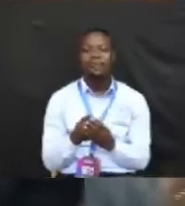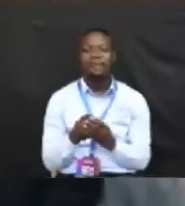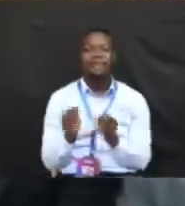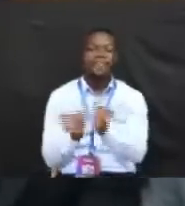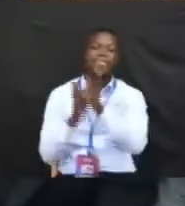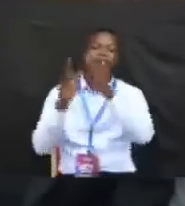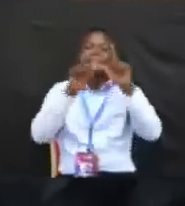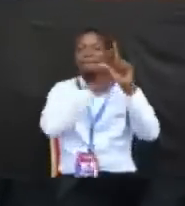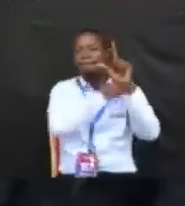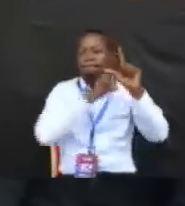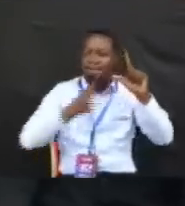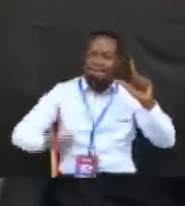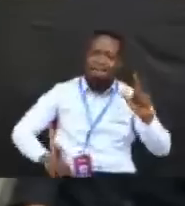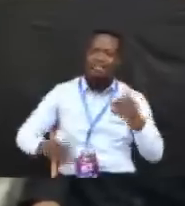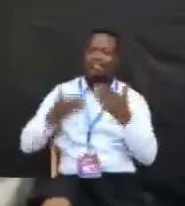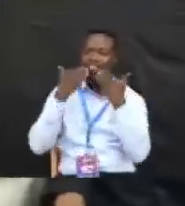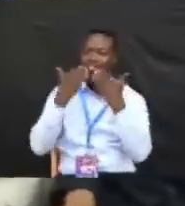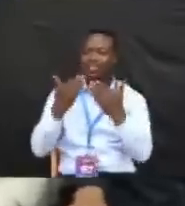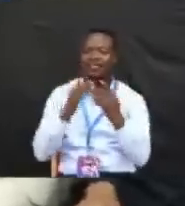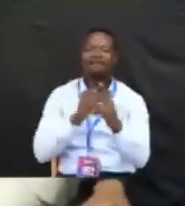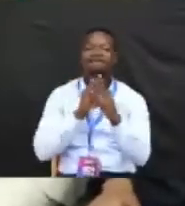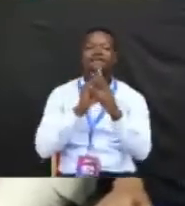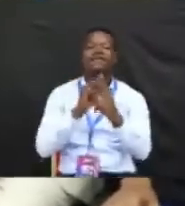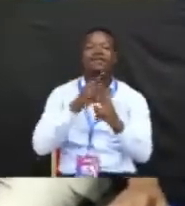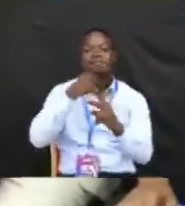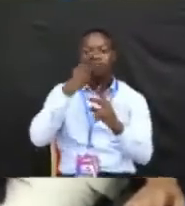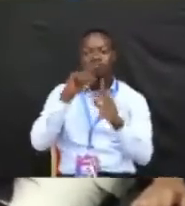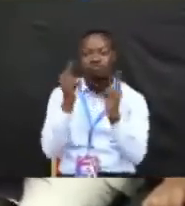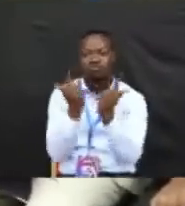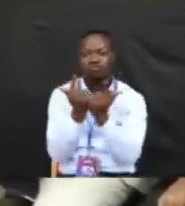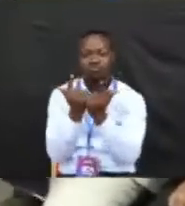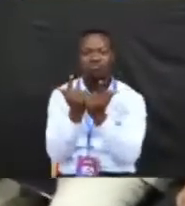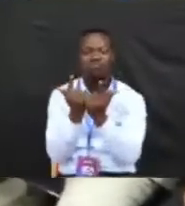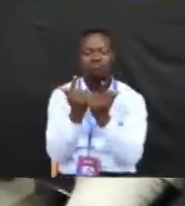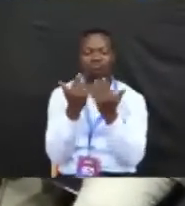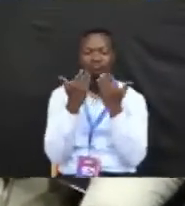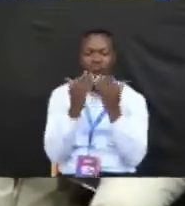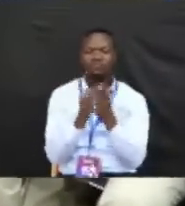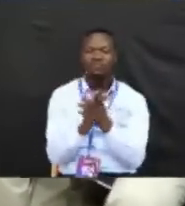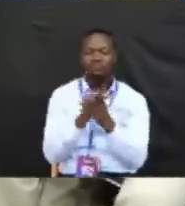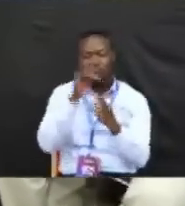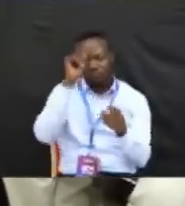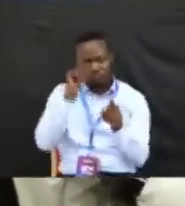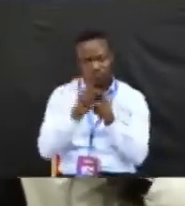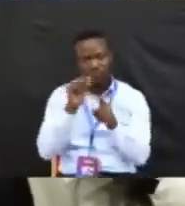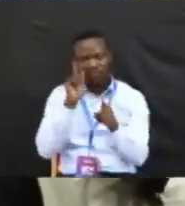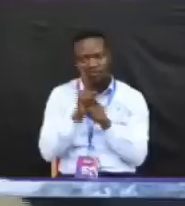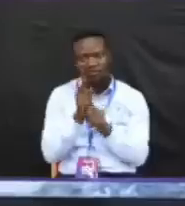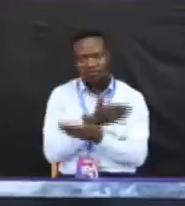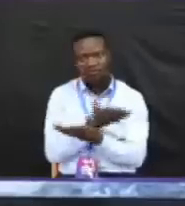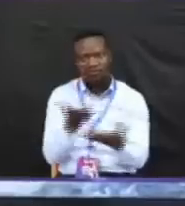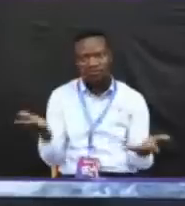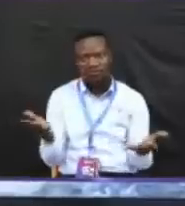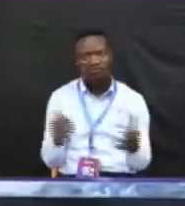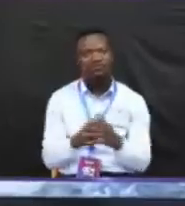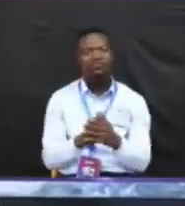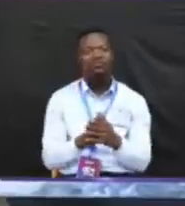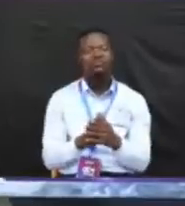Praise the Lord. Thank you very much. Voice of Pentecost. Dear beloved in the Lord,